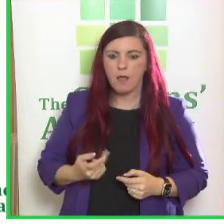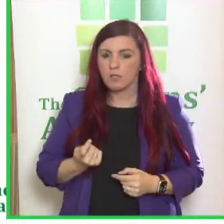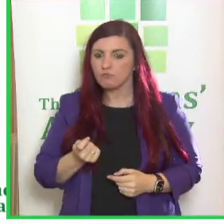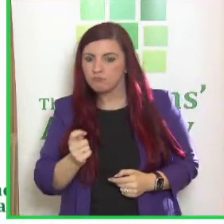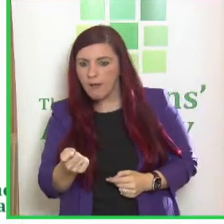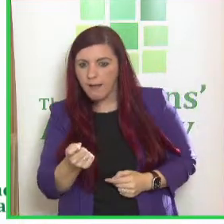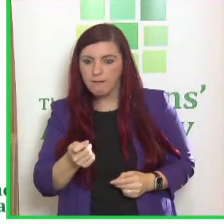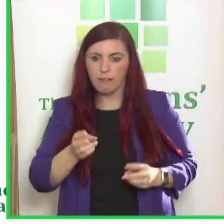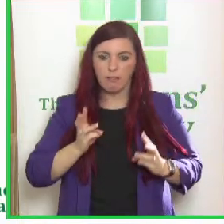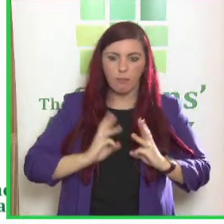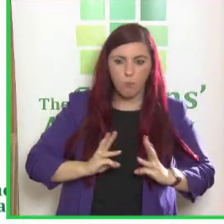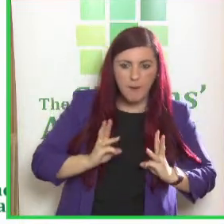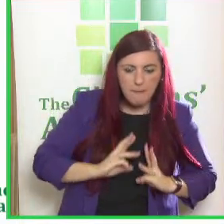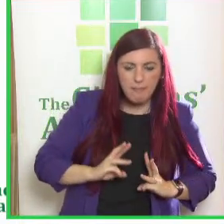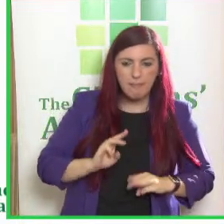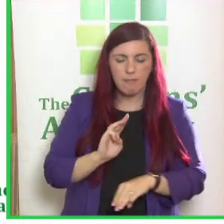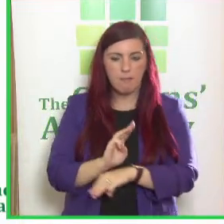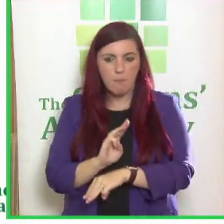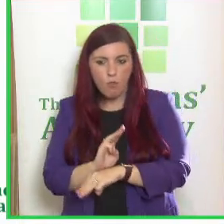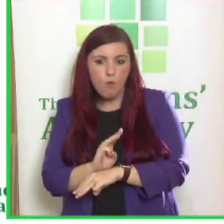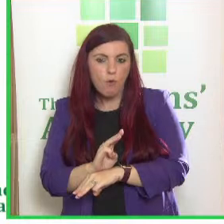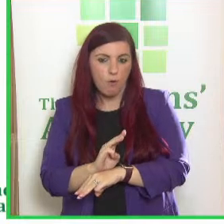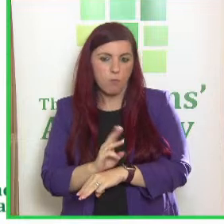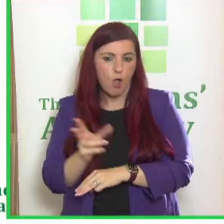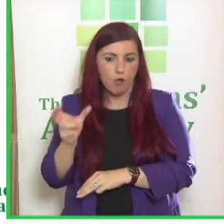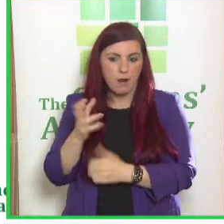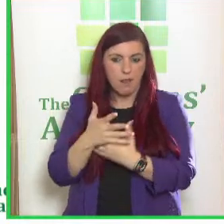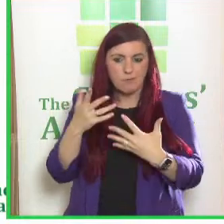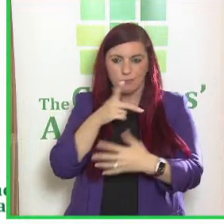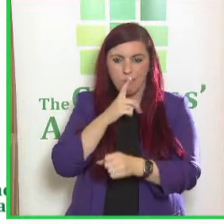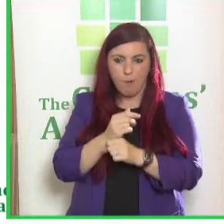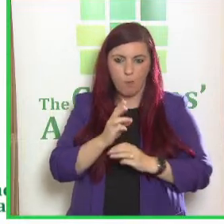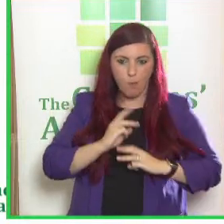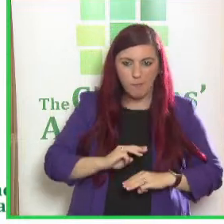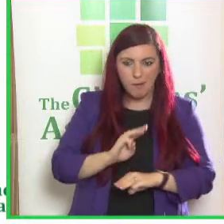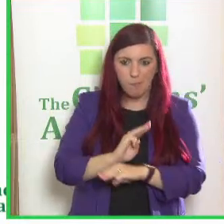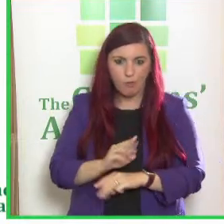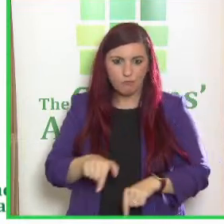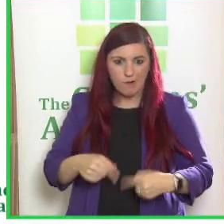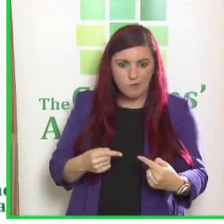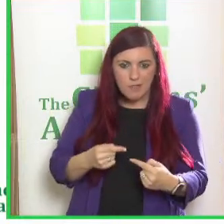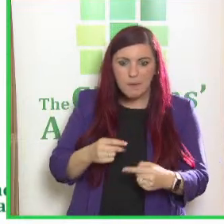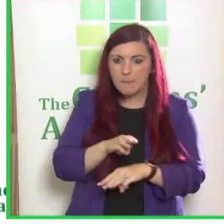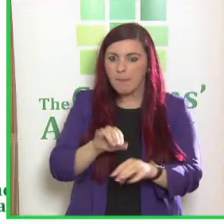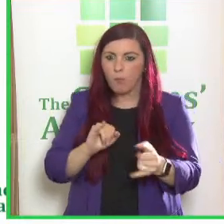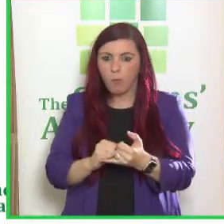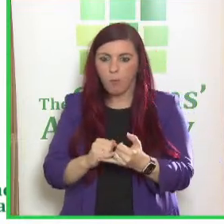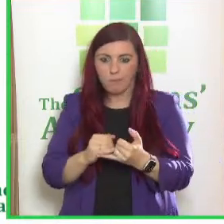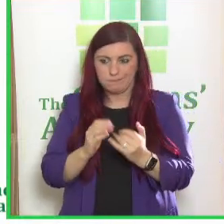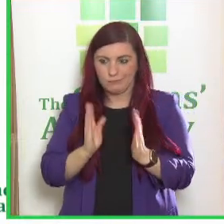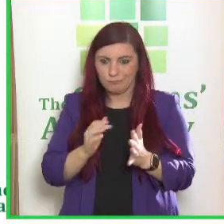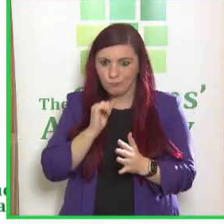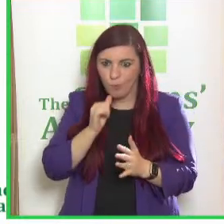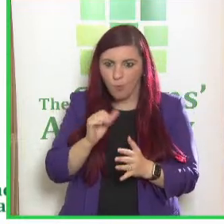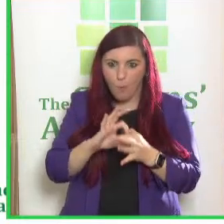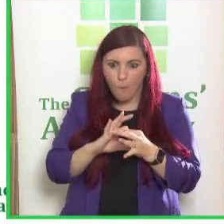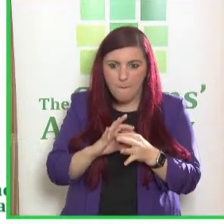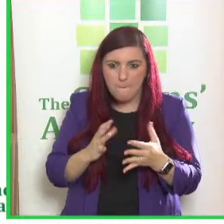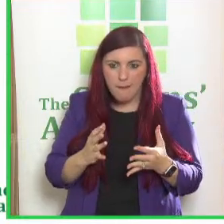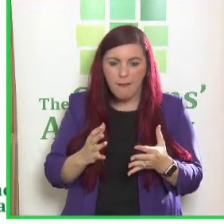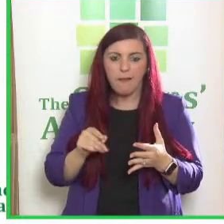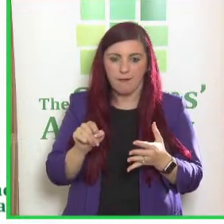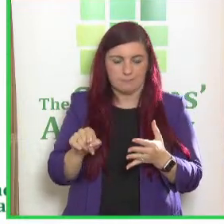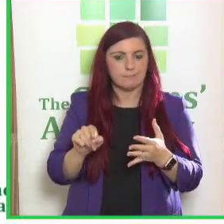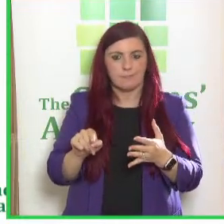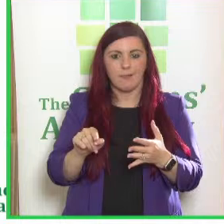community. We heard a lot about the challenges facing women and mothers in particular, people experiencing homelessness, and as the Minister said, people with mental